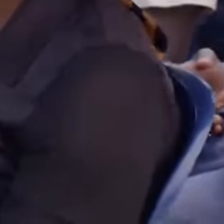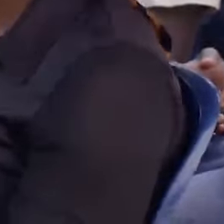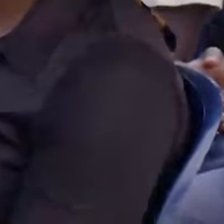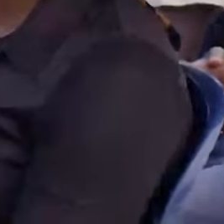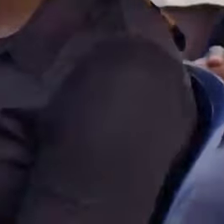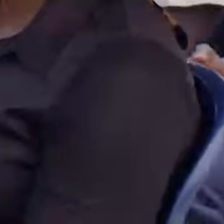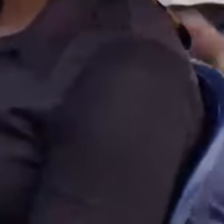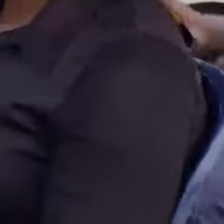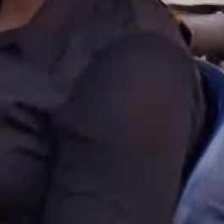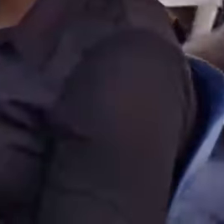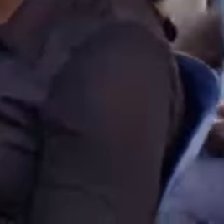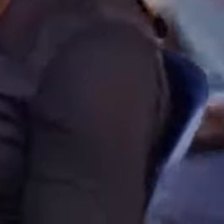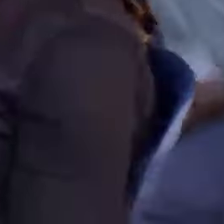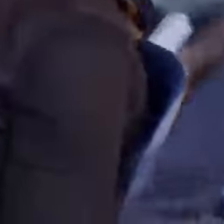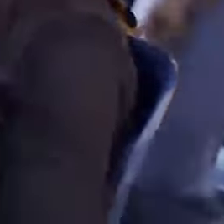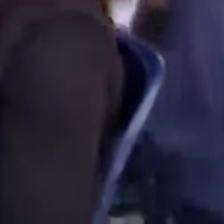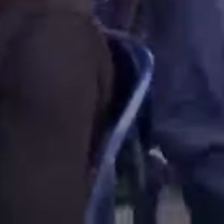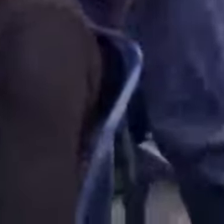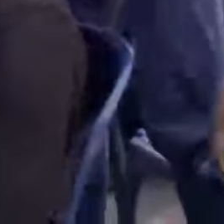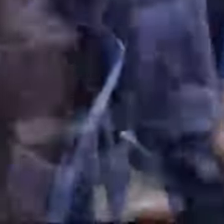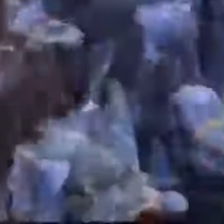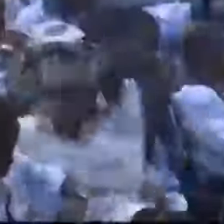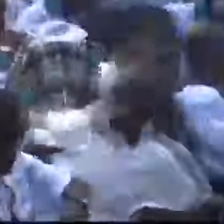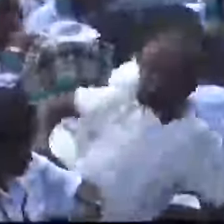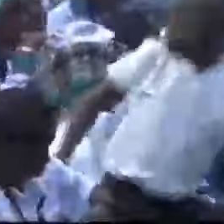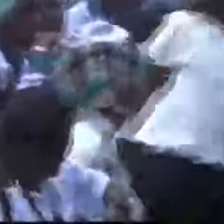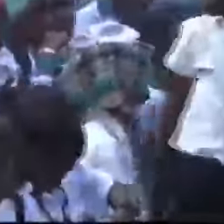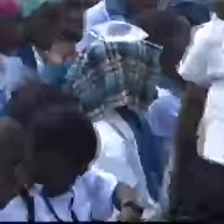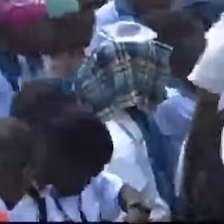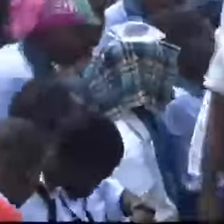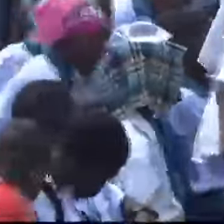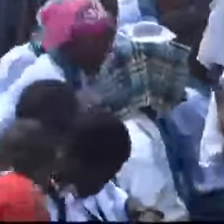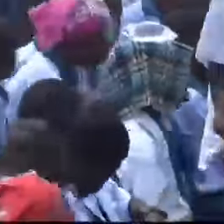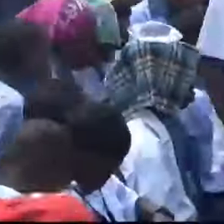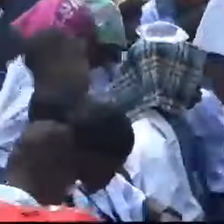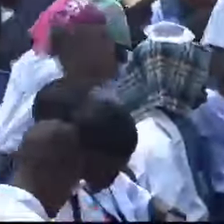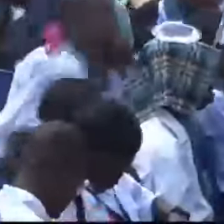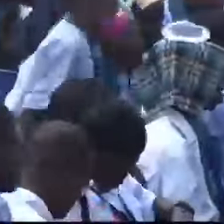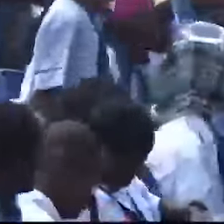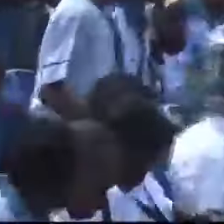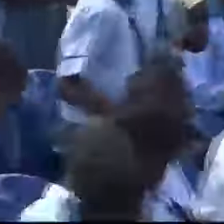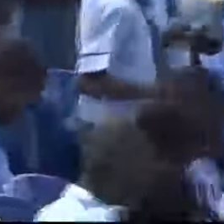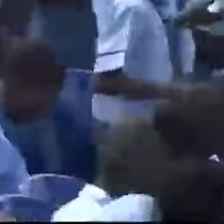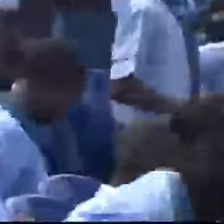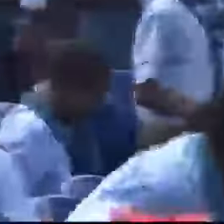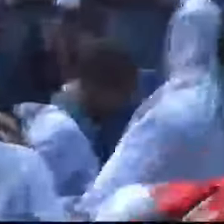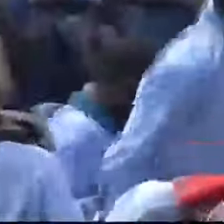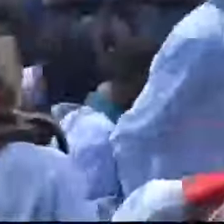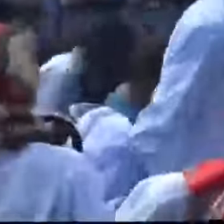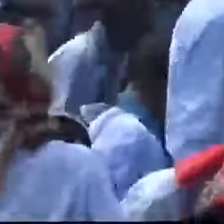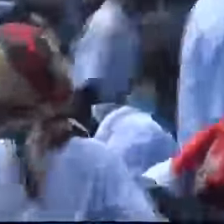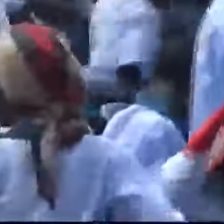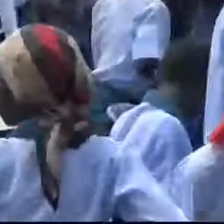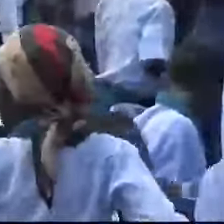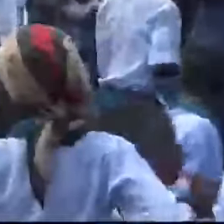in your life. The willingness that you come to the Lord and say, Lord, here I am. I am a candidate for glory. Here